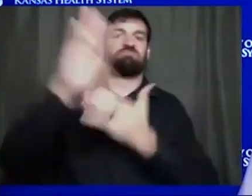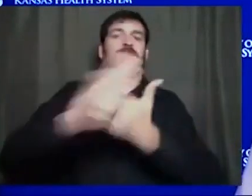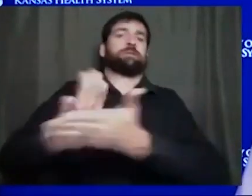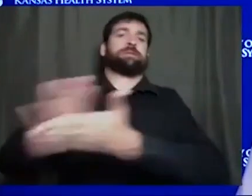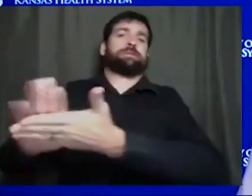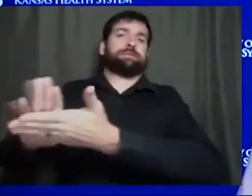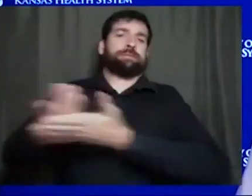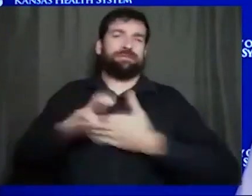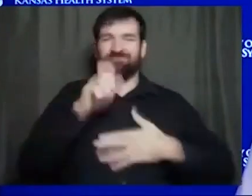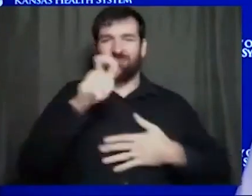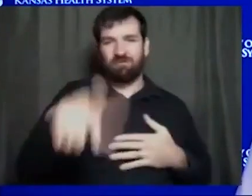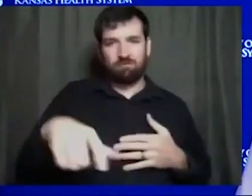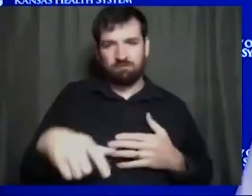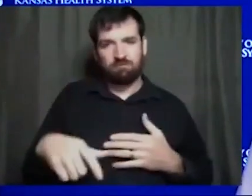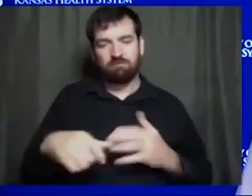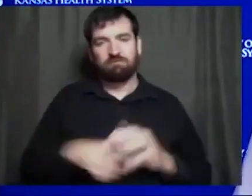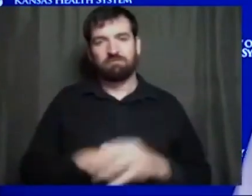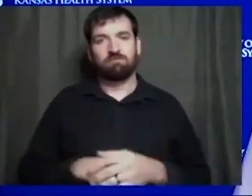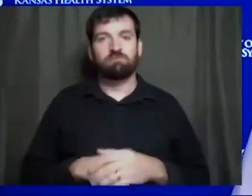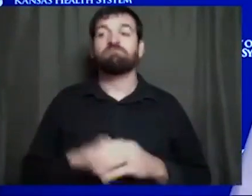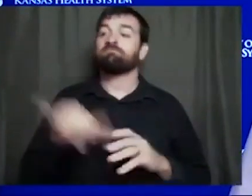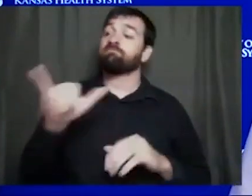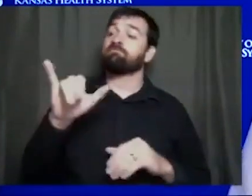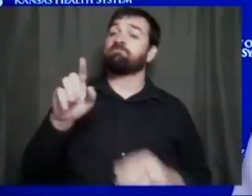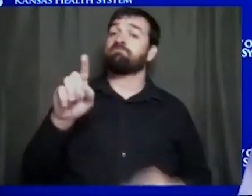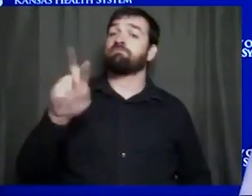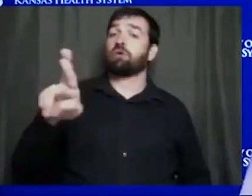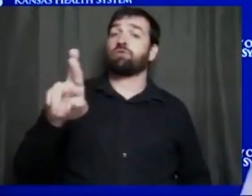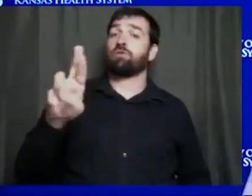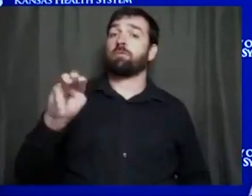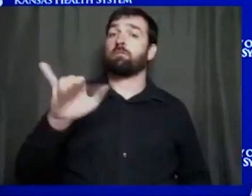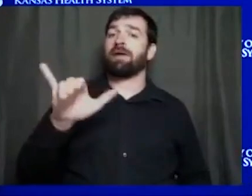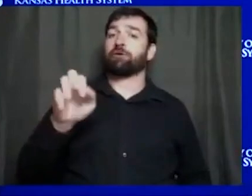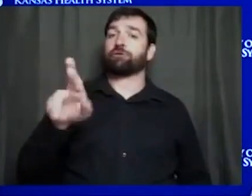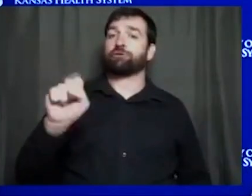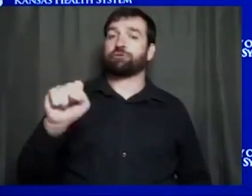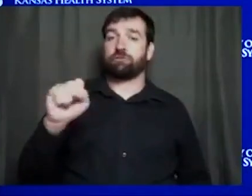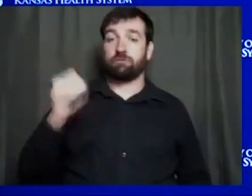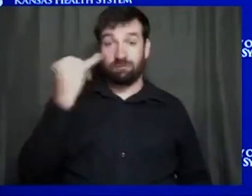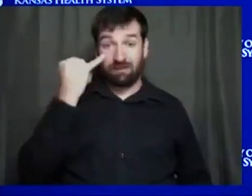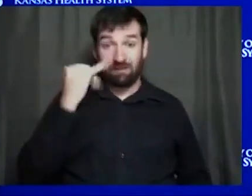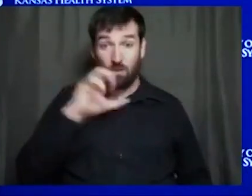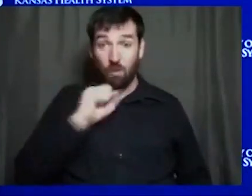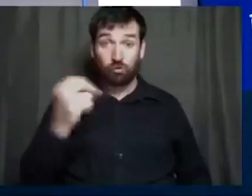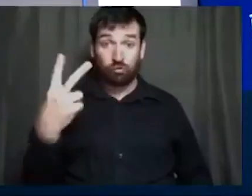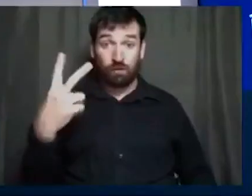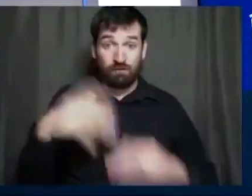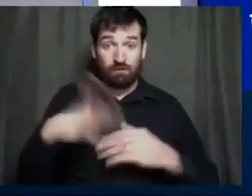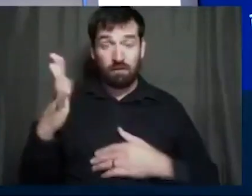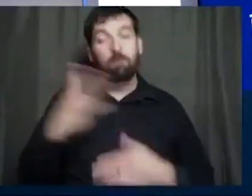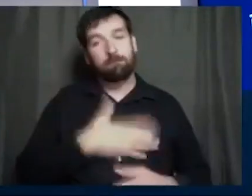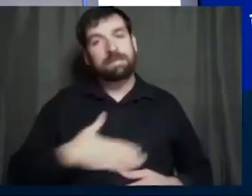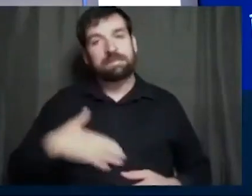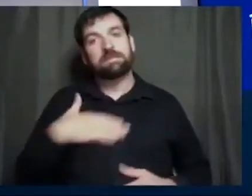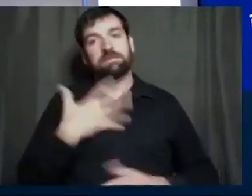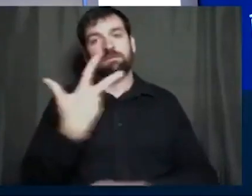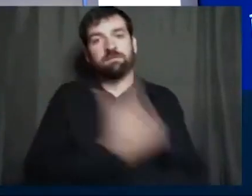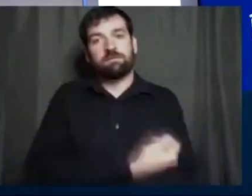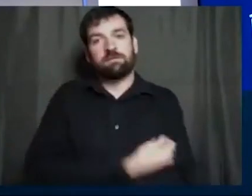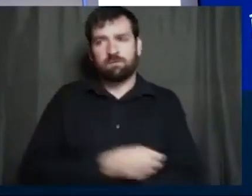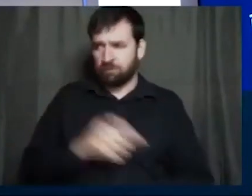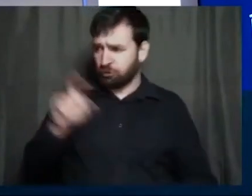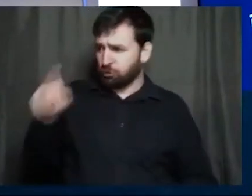as Dr. Myers had said, if your child is 12 or over, please go get them vaccinated. Ashley asked, should I send my 4-year-old